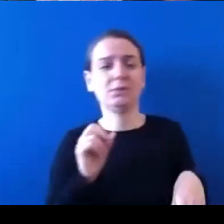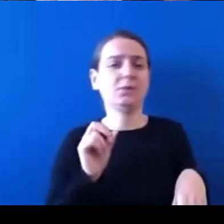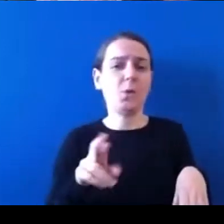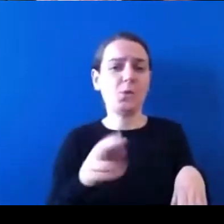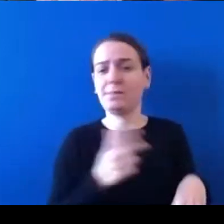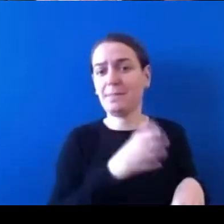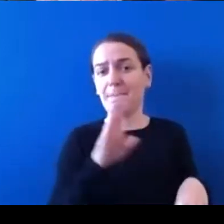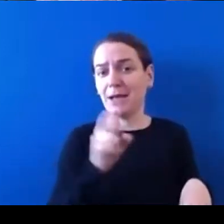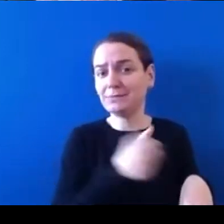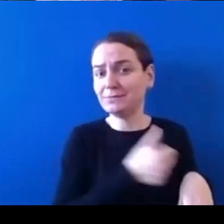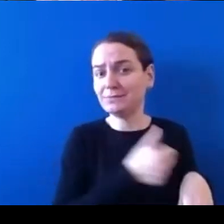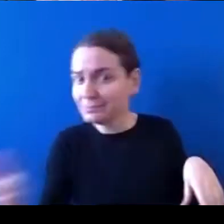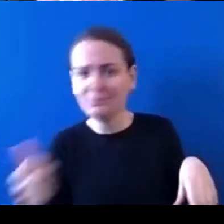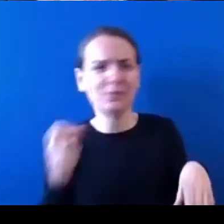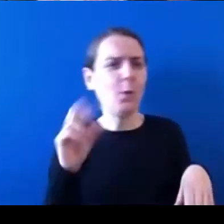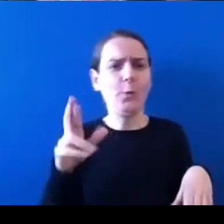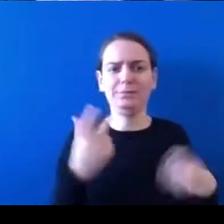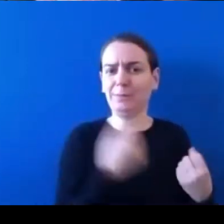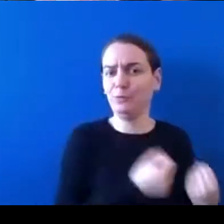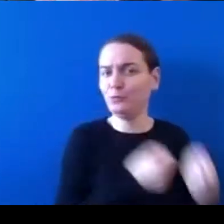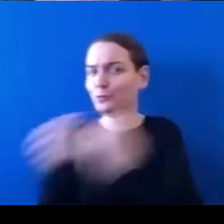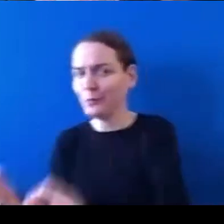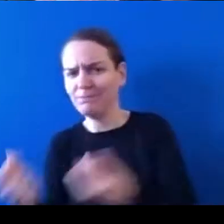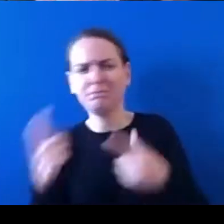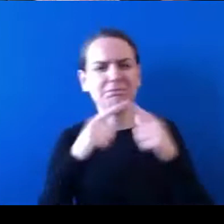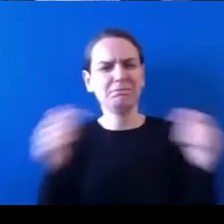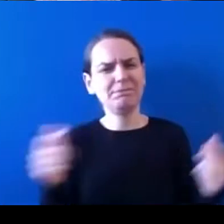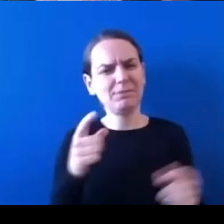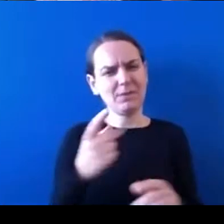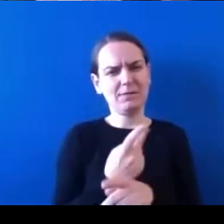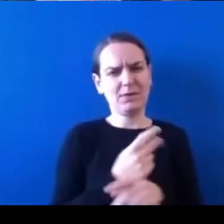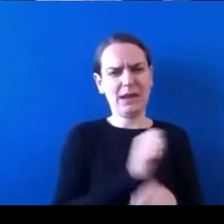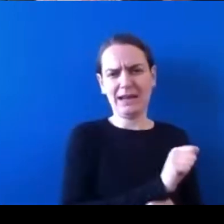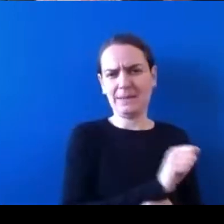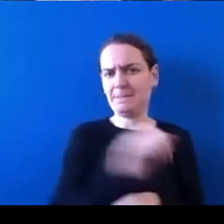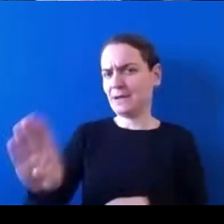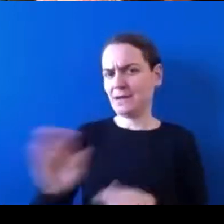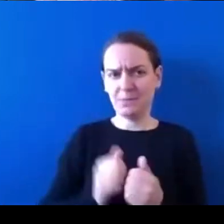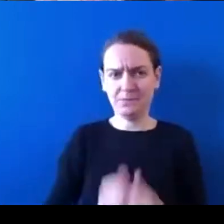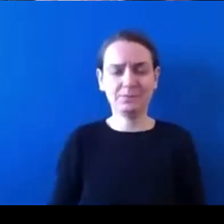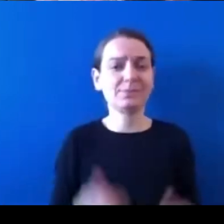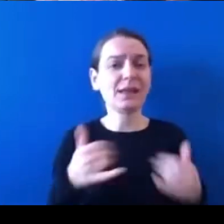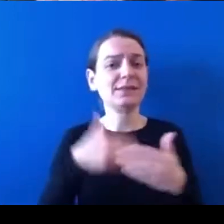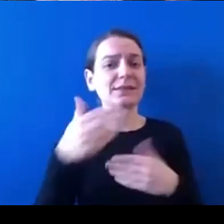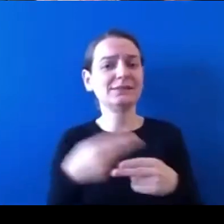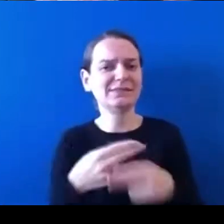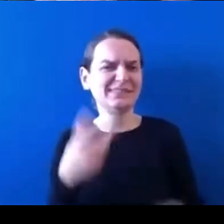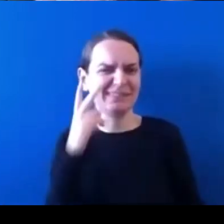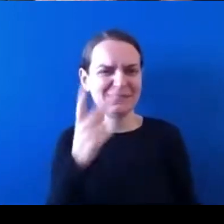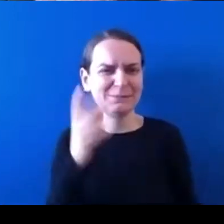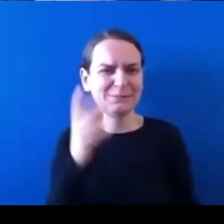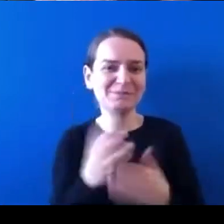Your dorm rooms, you need to look in there for your lighting issues. Are there